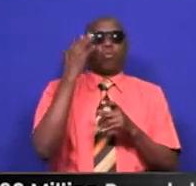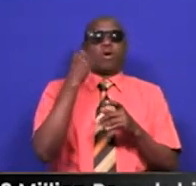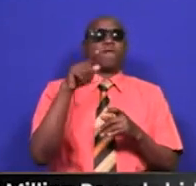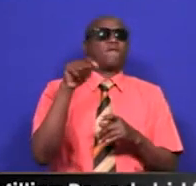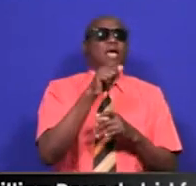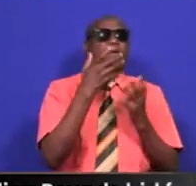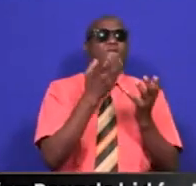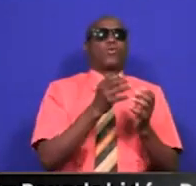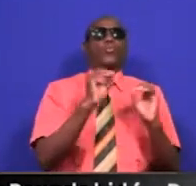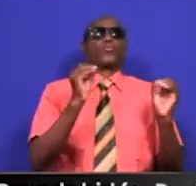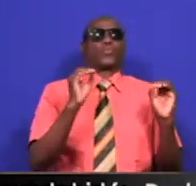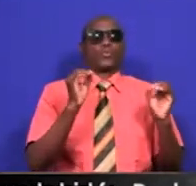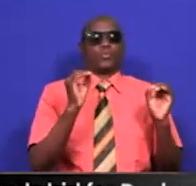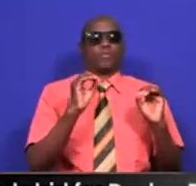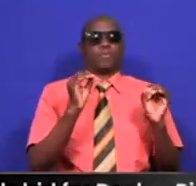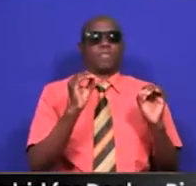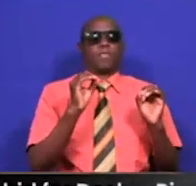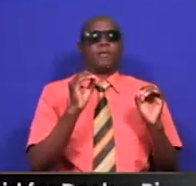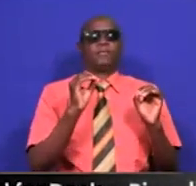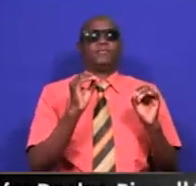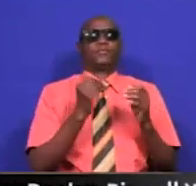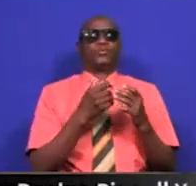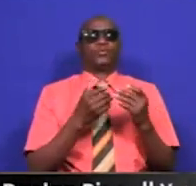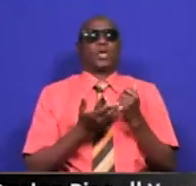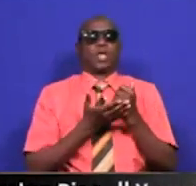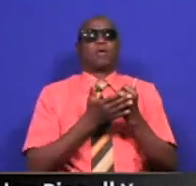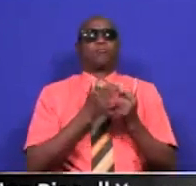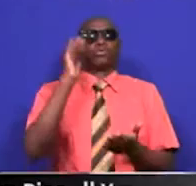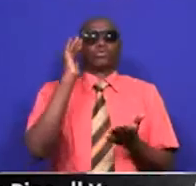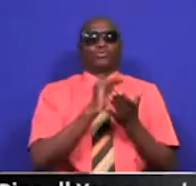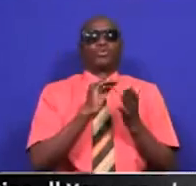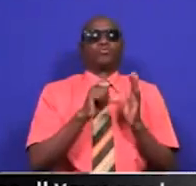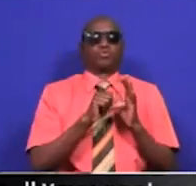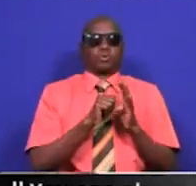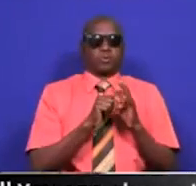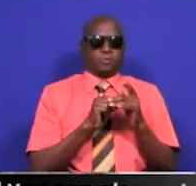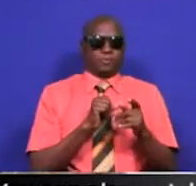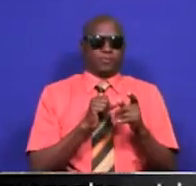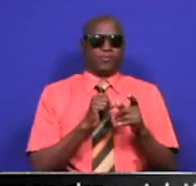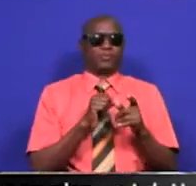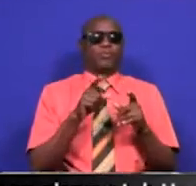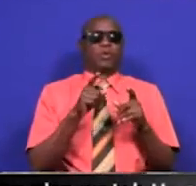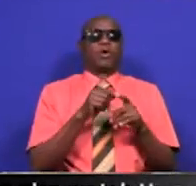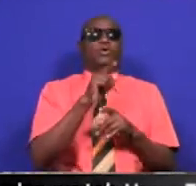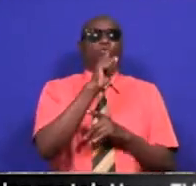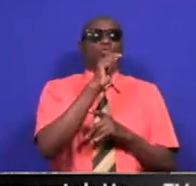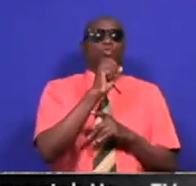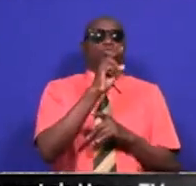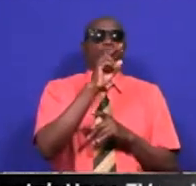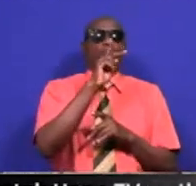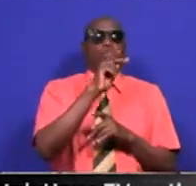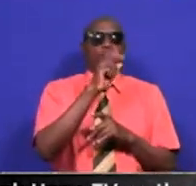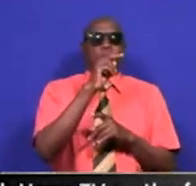alcohol brewers, hence thwarting efforts to curb the vice. Speaking during an illicit liquor crackdown in Turukuma location on